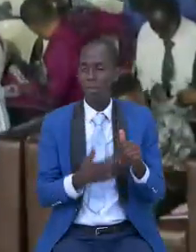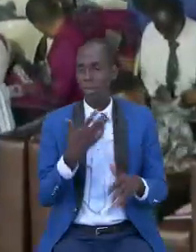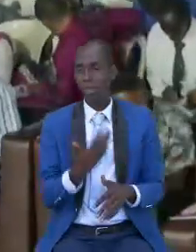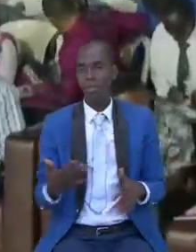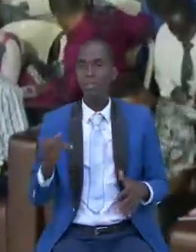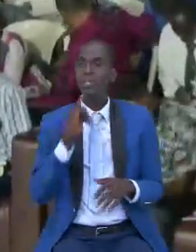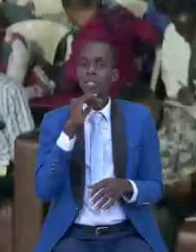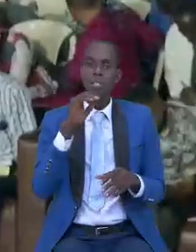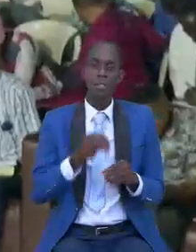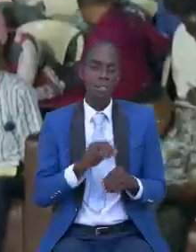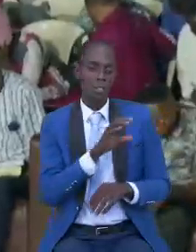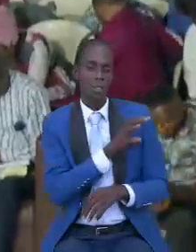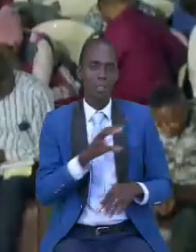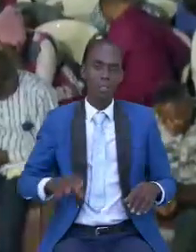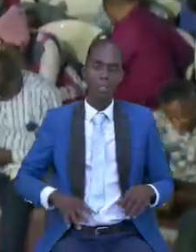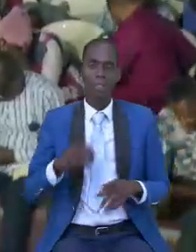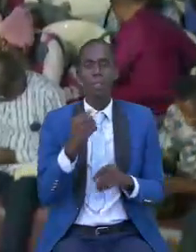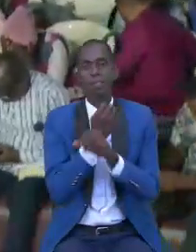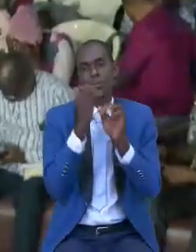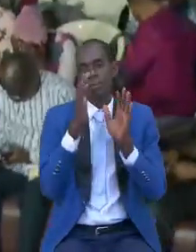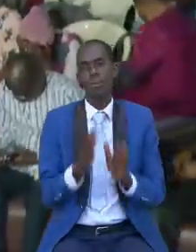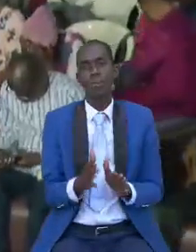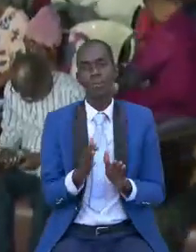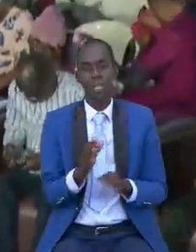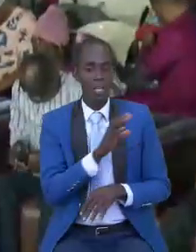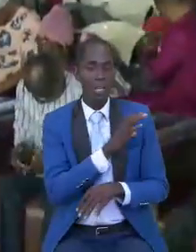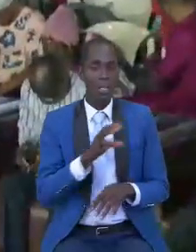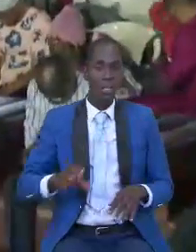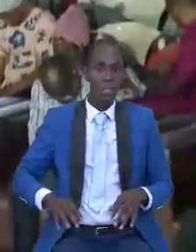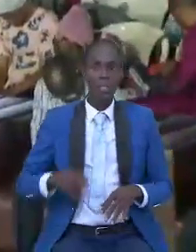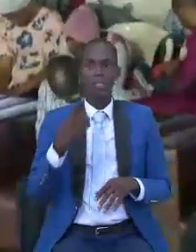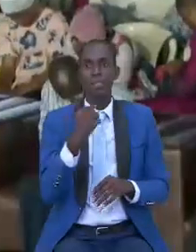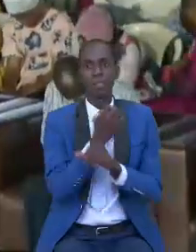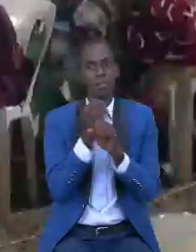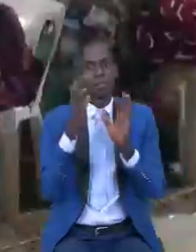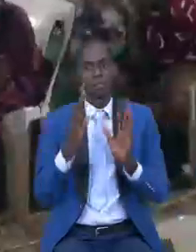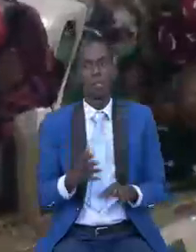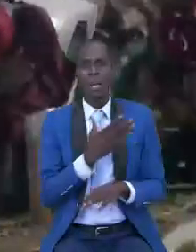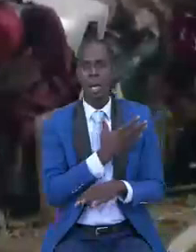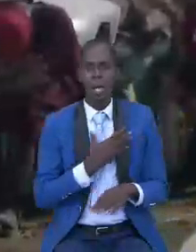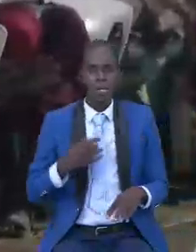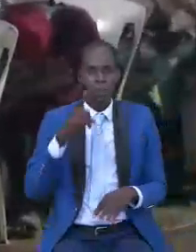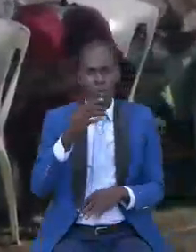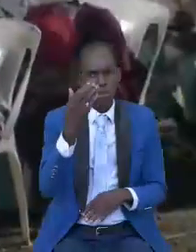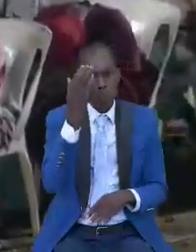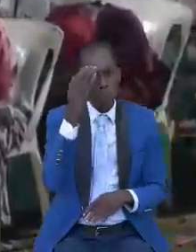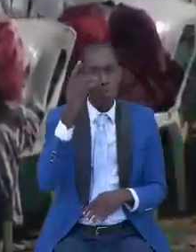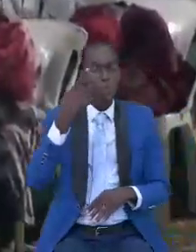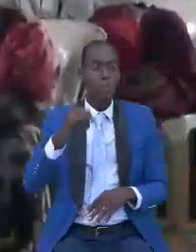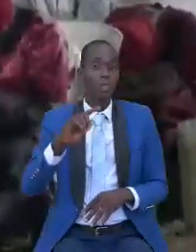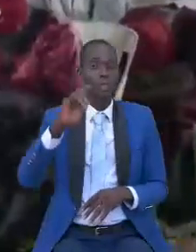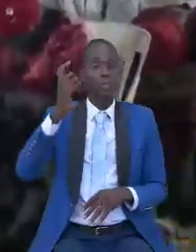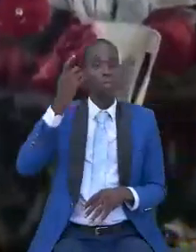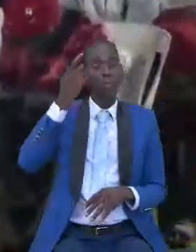in Christ the Savior. Christ the Savior. And you know, the moment I open